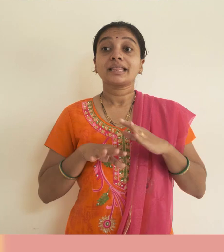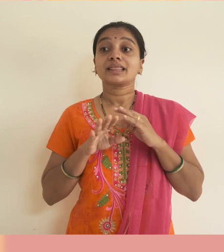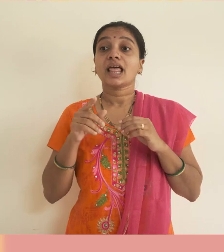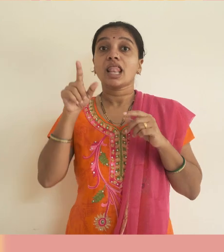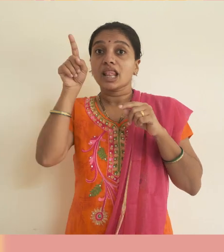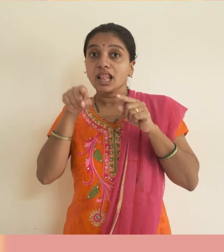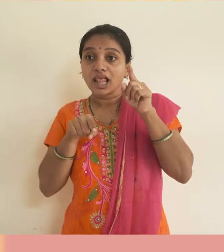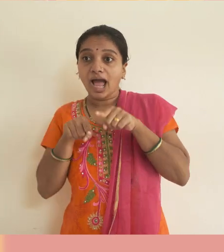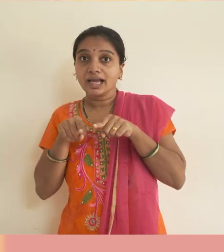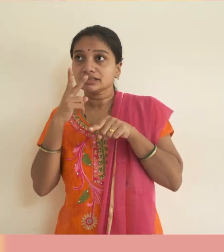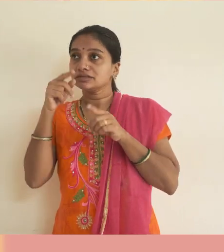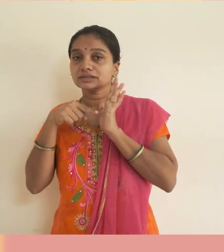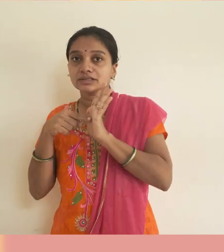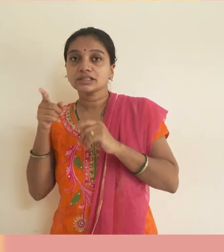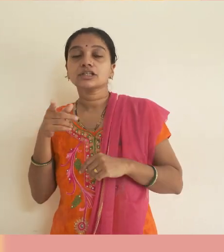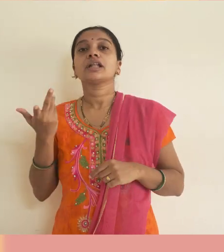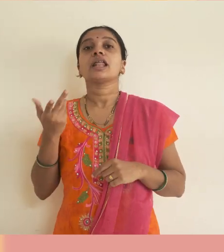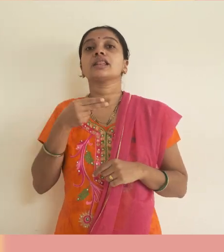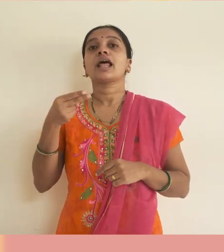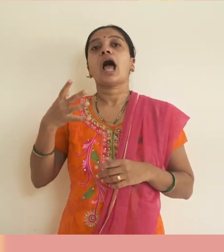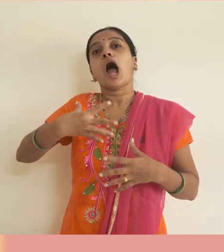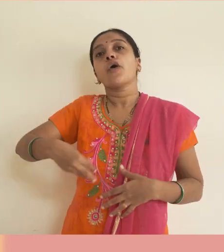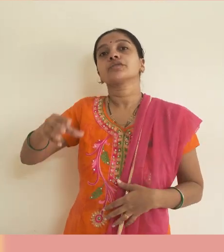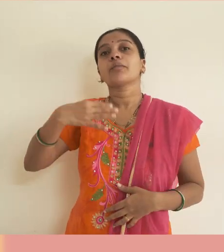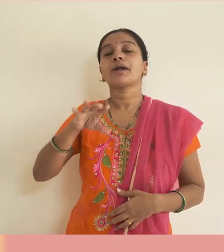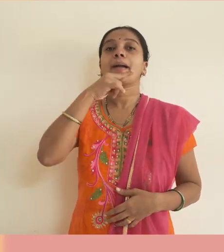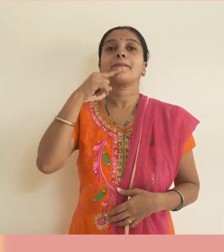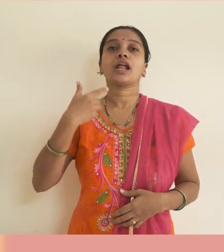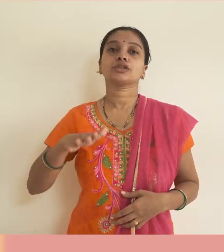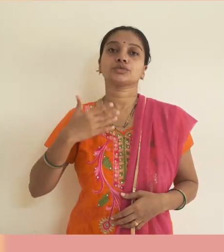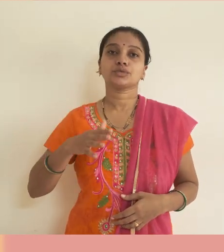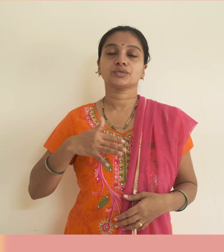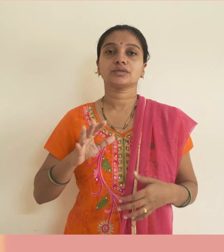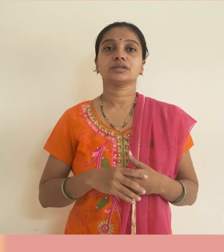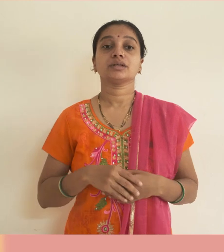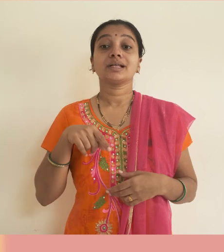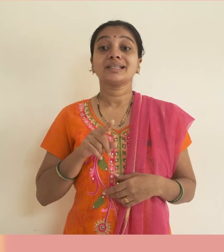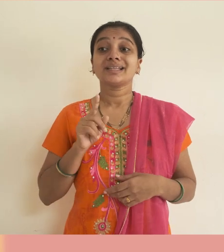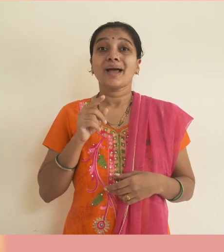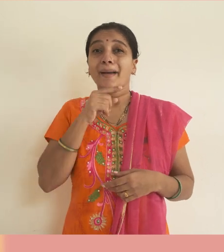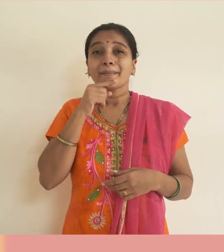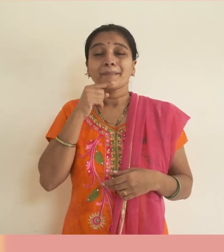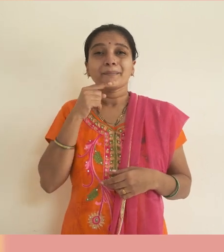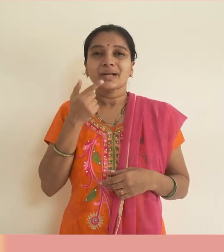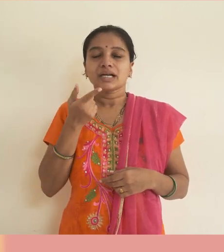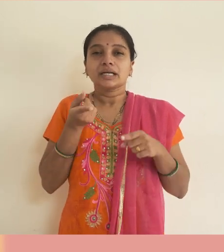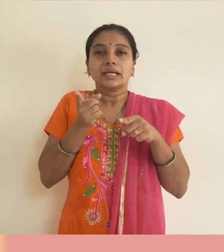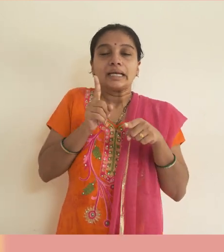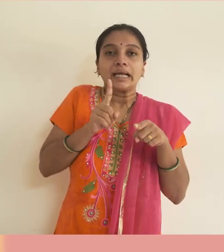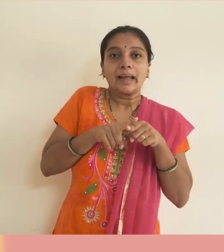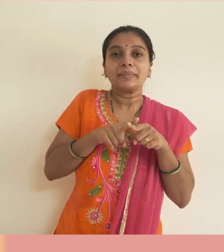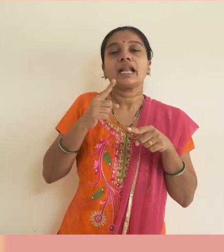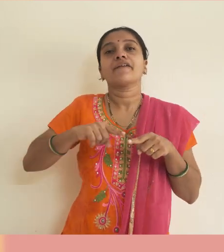formed is not required anymore, and the lining is shed out of the body. The lining that is